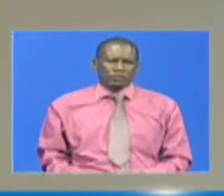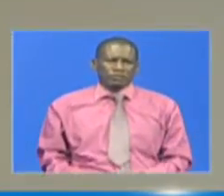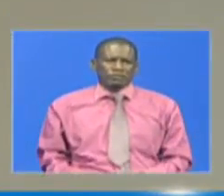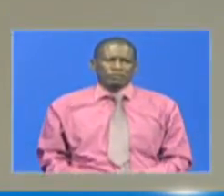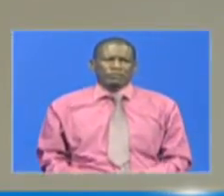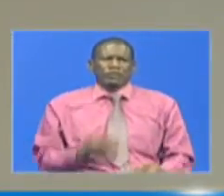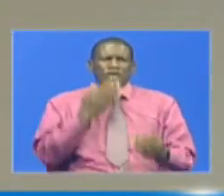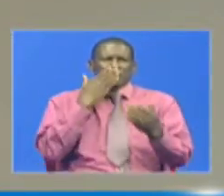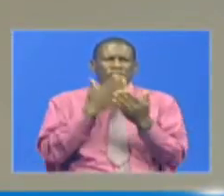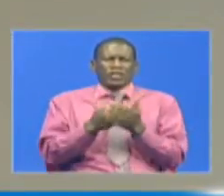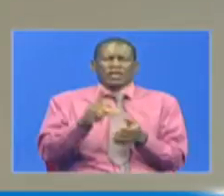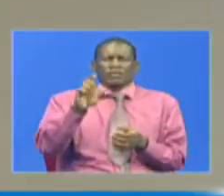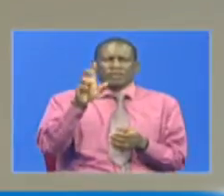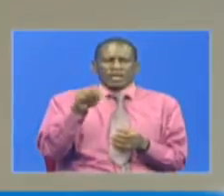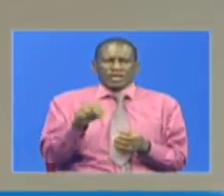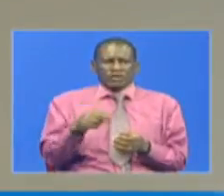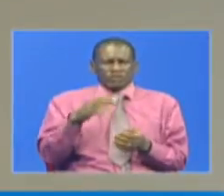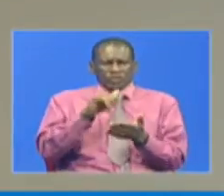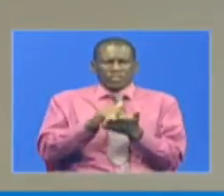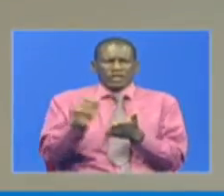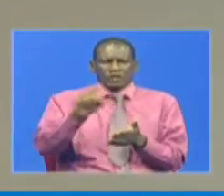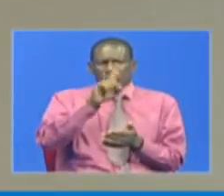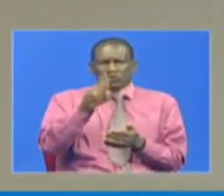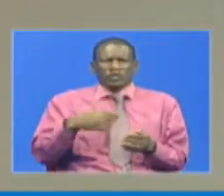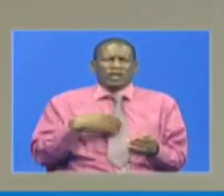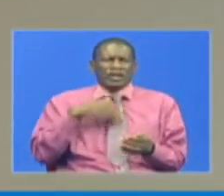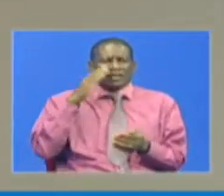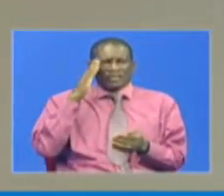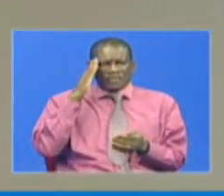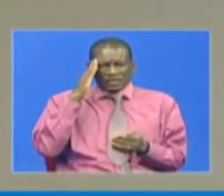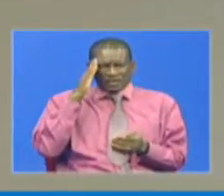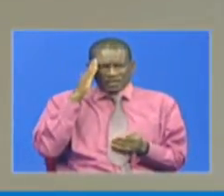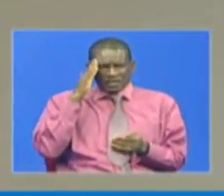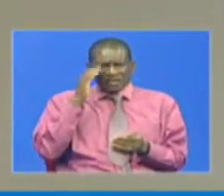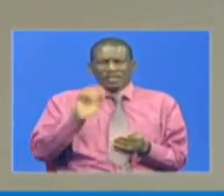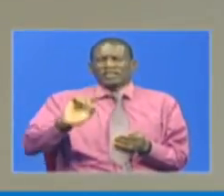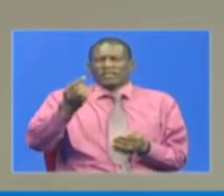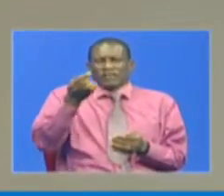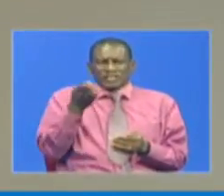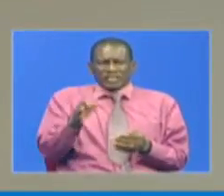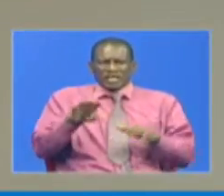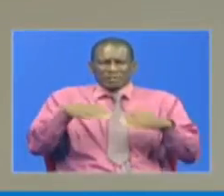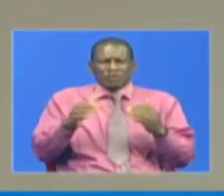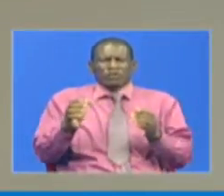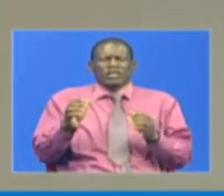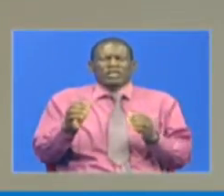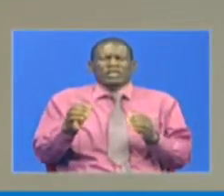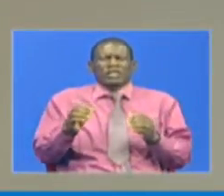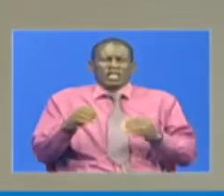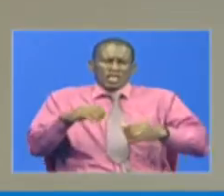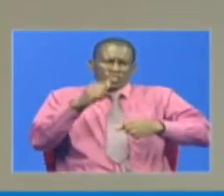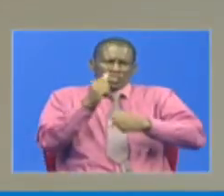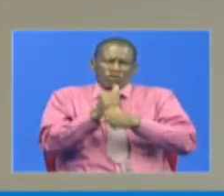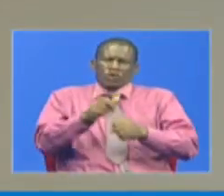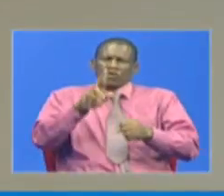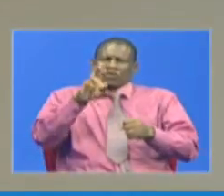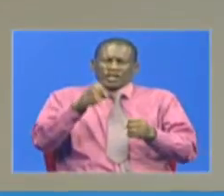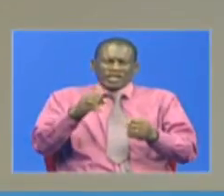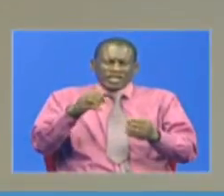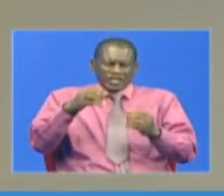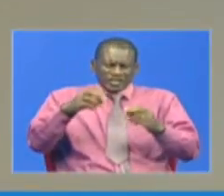Thanks, Dan, for that question. I think the first thing on the journey of reinvention